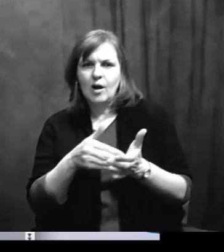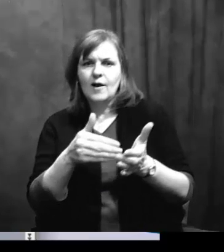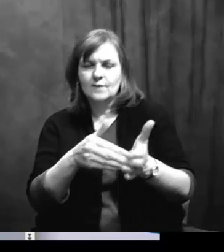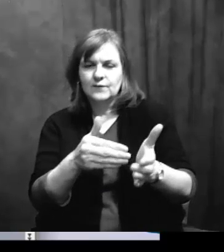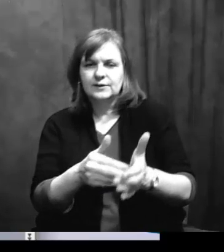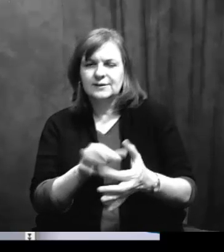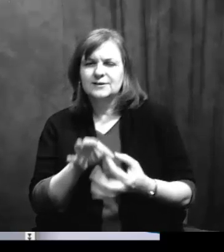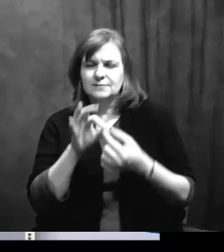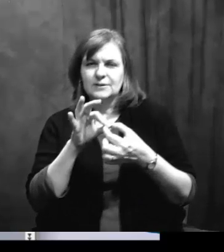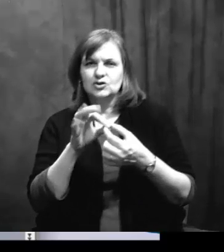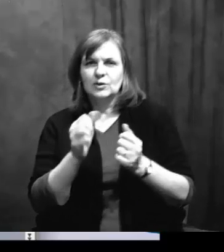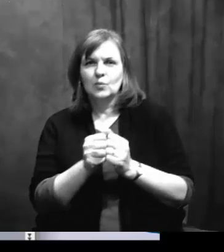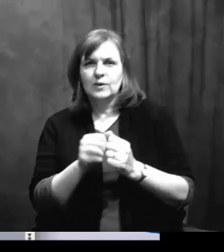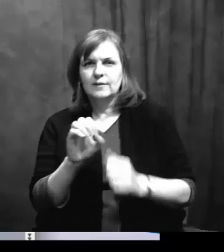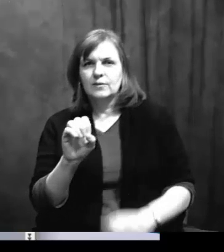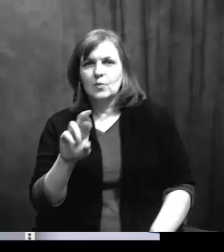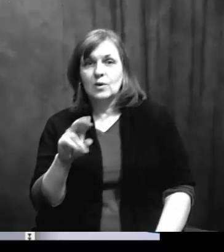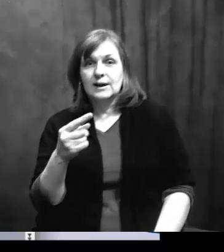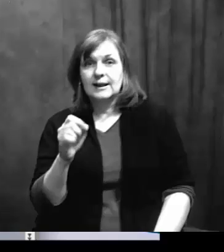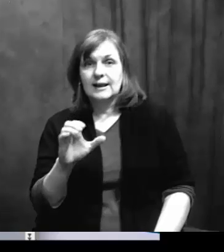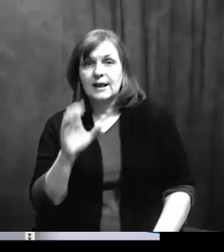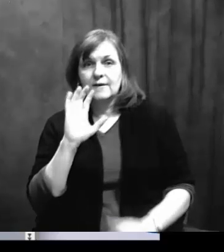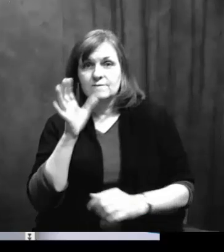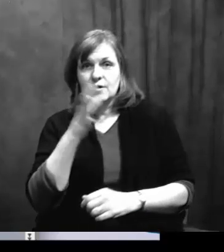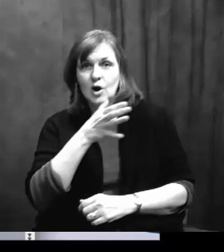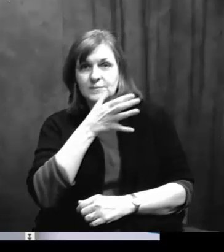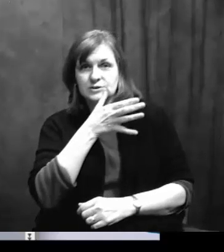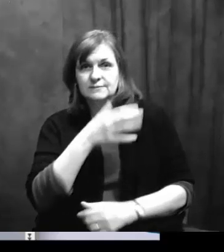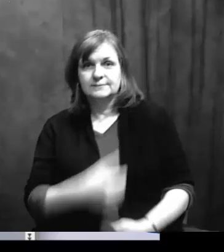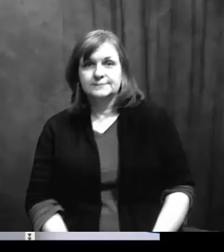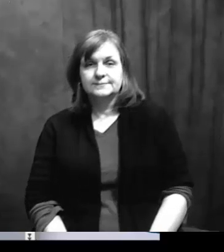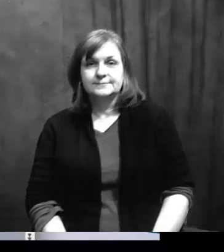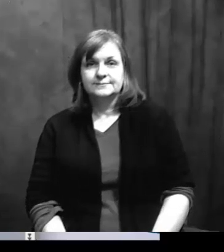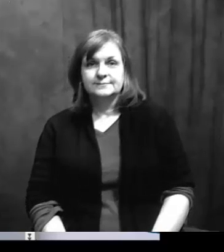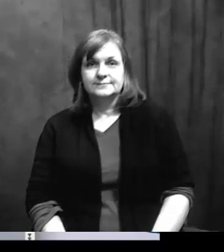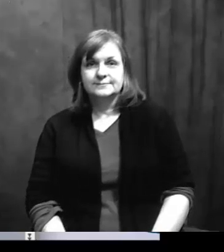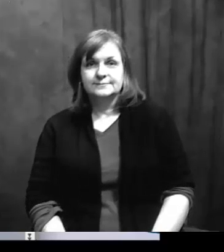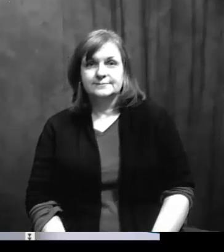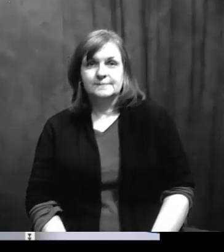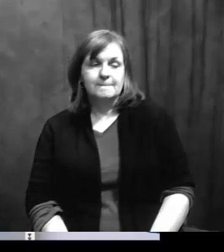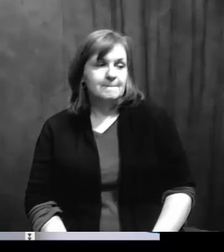and seeing more and more of it associated particularly with organic farming measures.